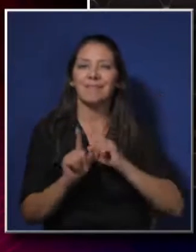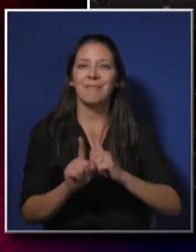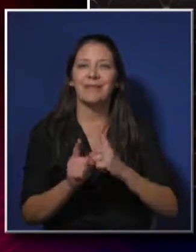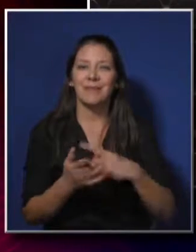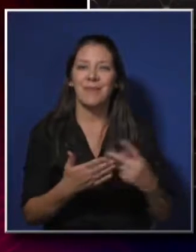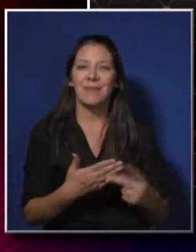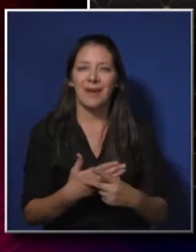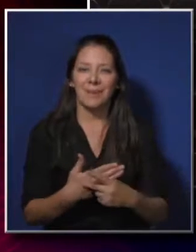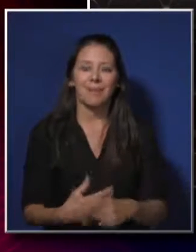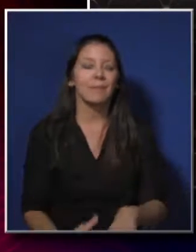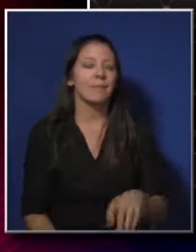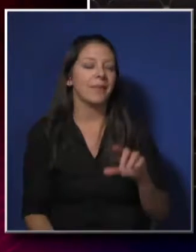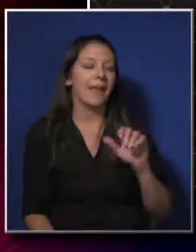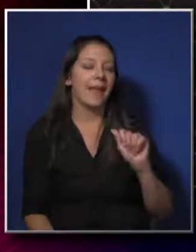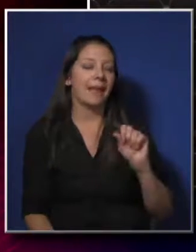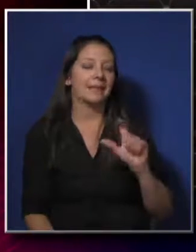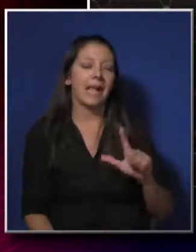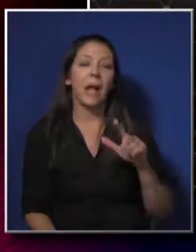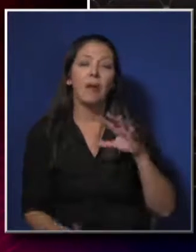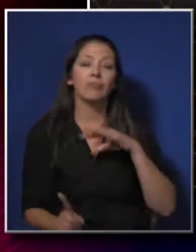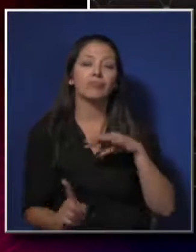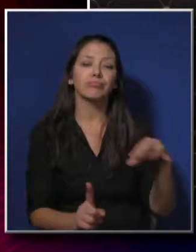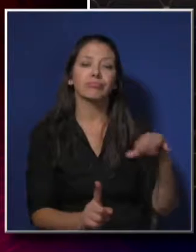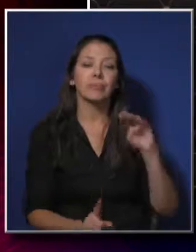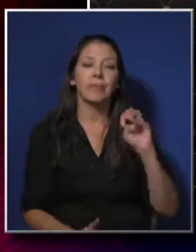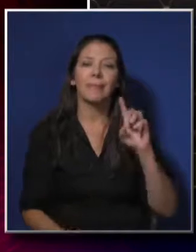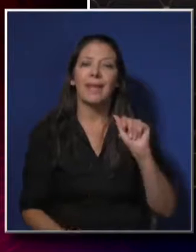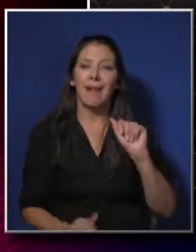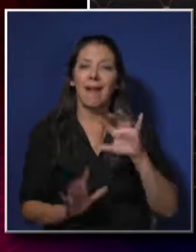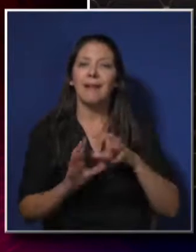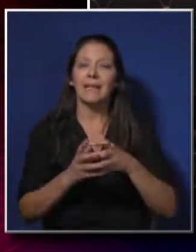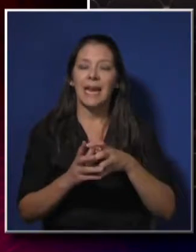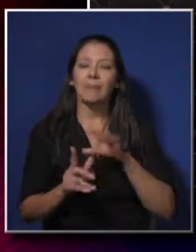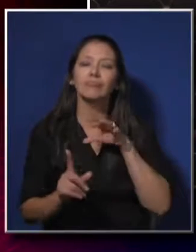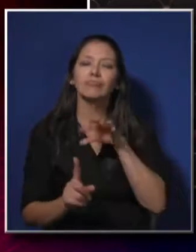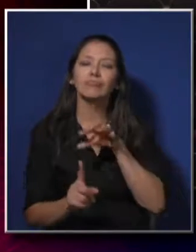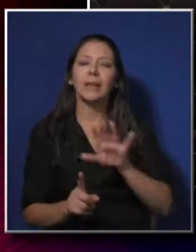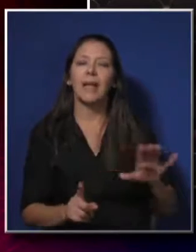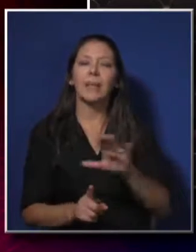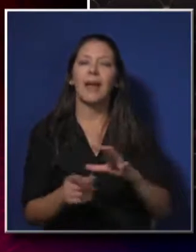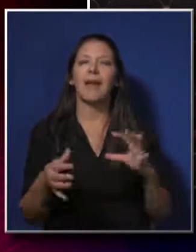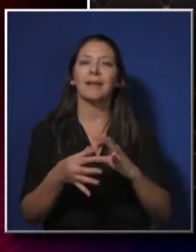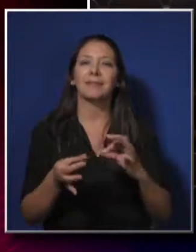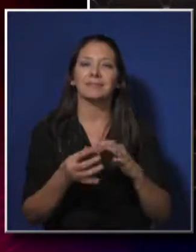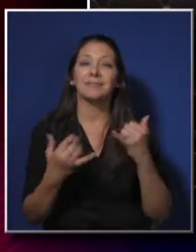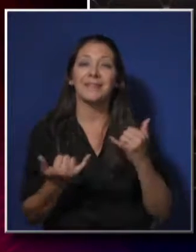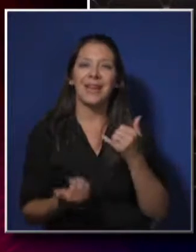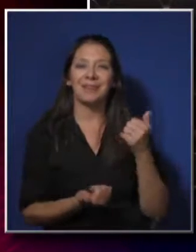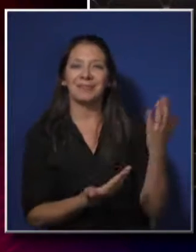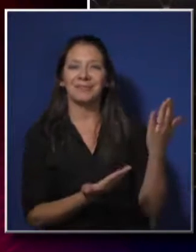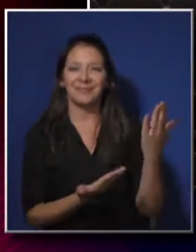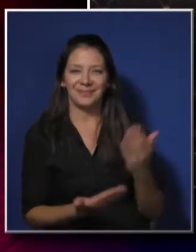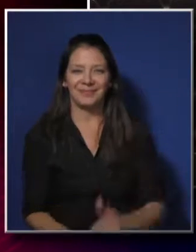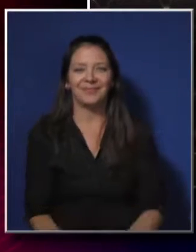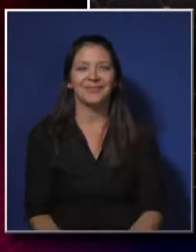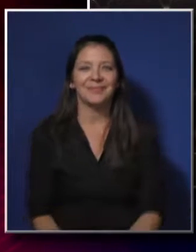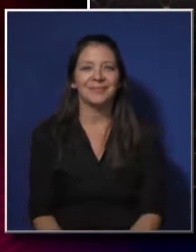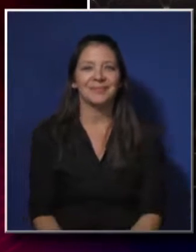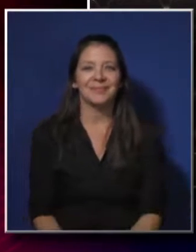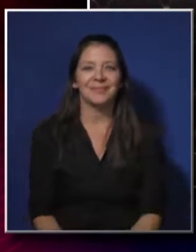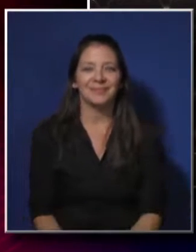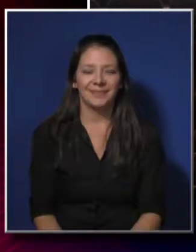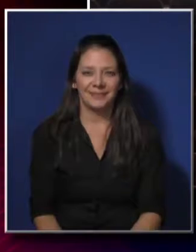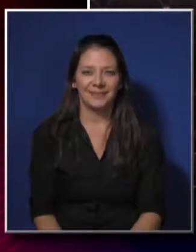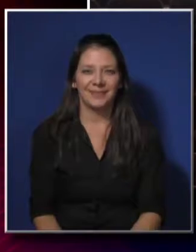ASDB's awesome media team was there to be able to record their statements. So let's go ahead and watch that video of